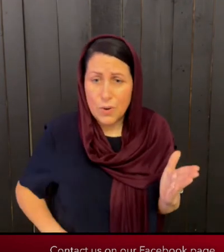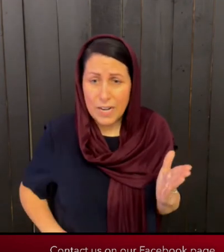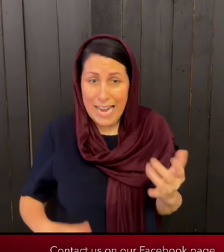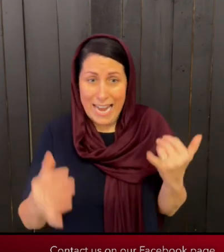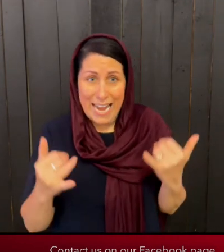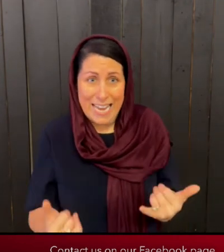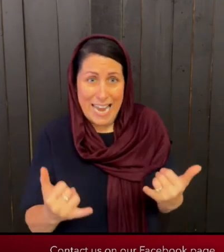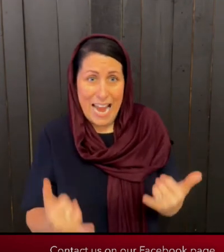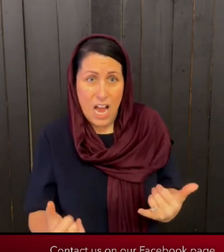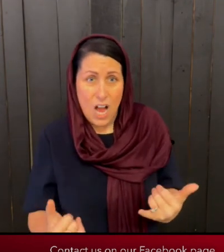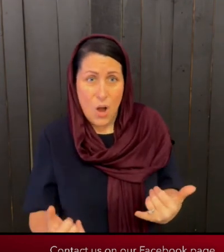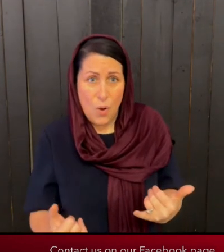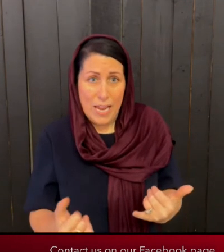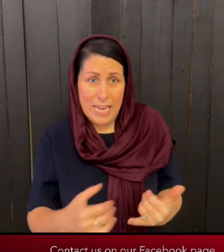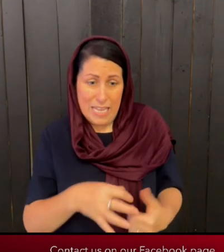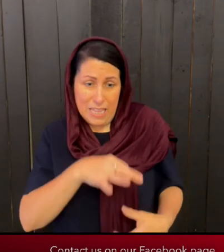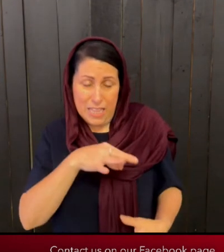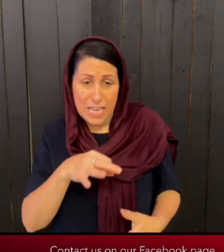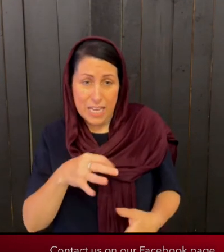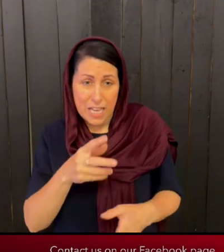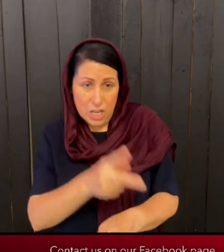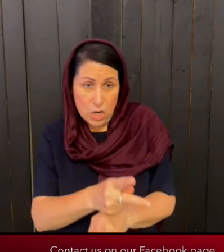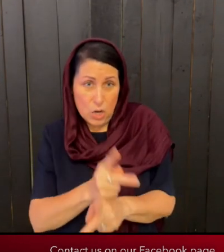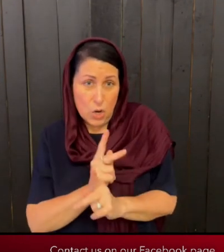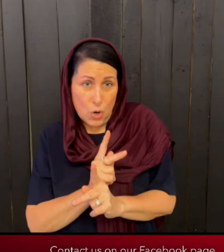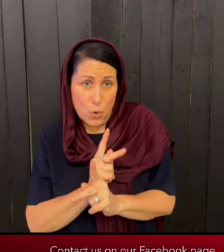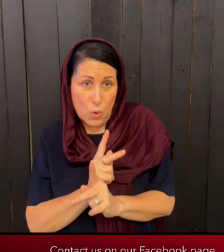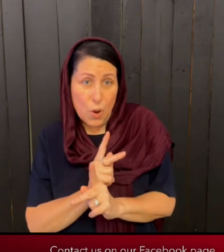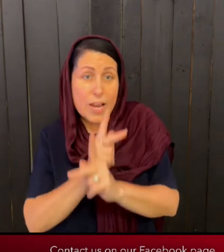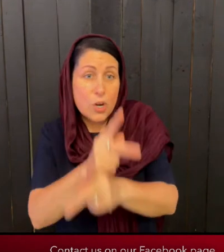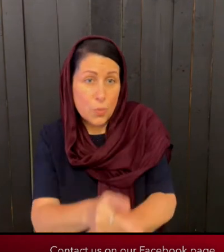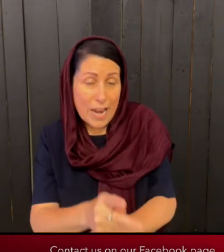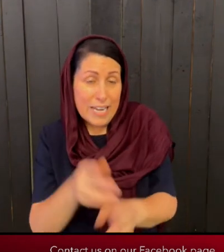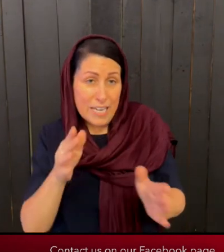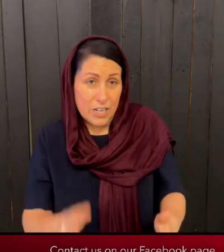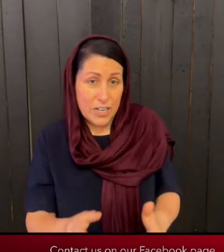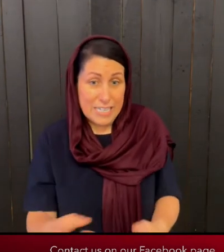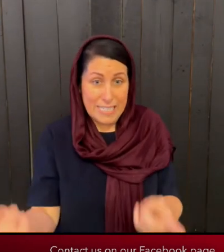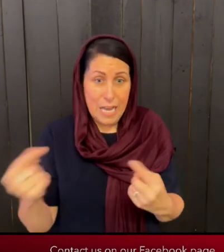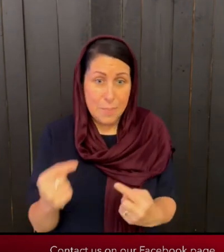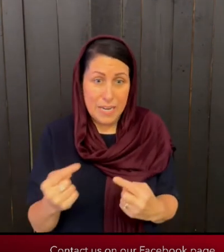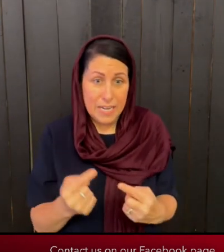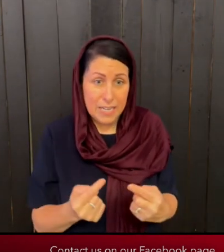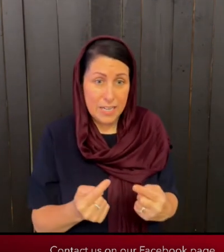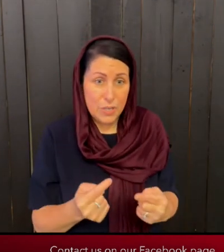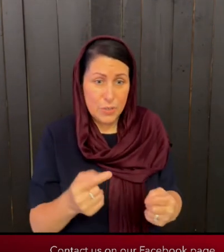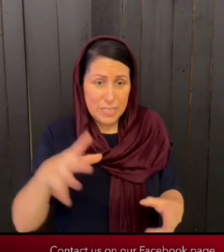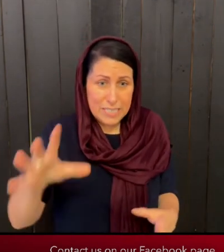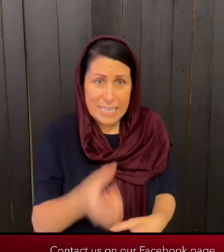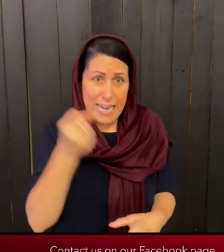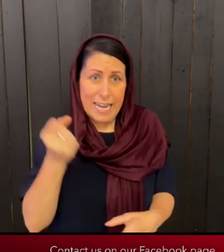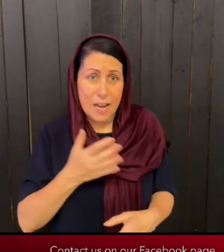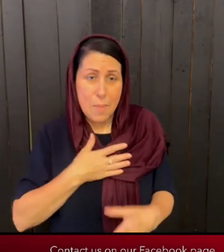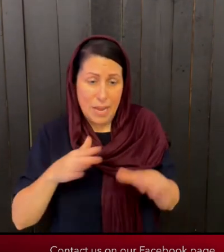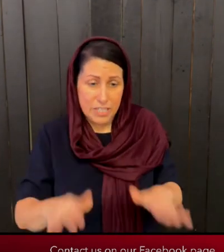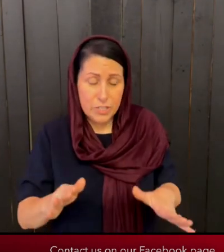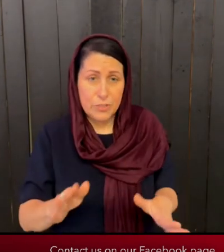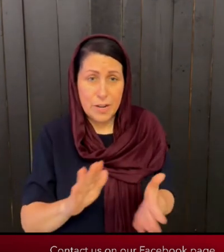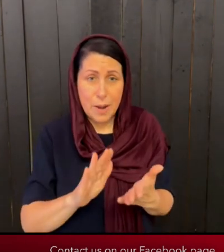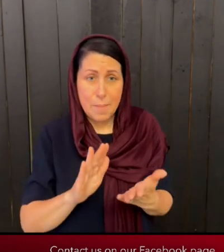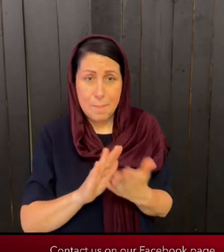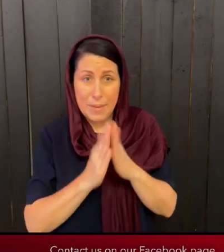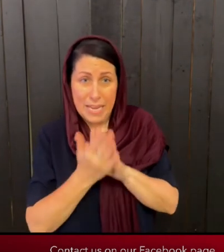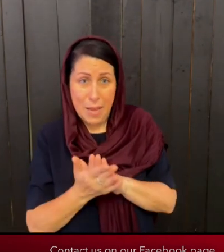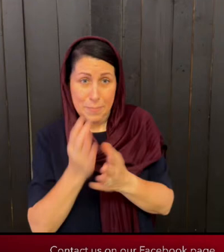children to be his slaves." Elisha said to her, "What shall I do for you? Tell me, what do you have in the